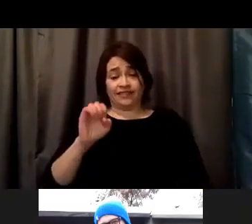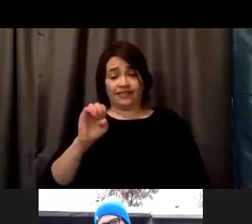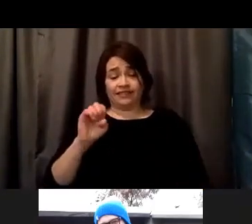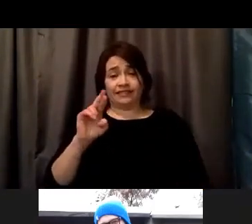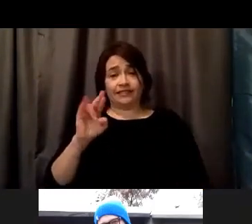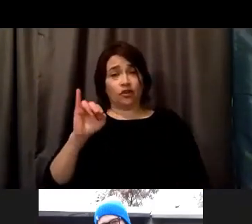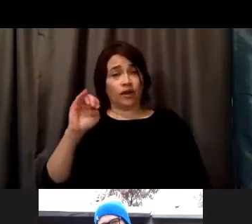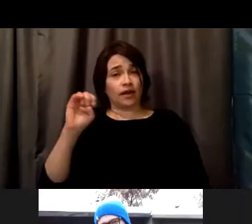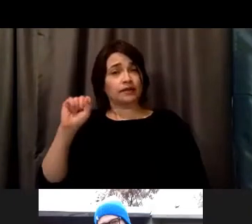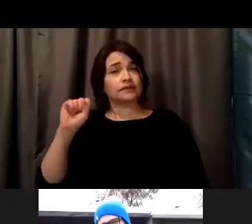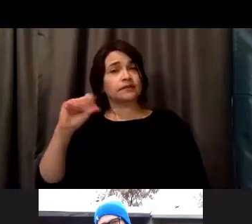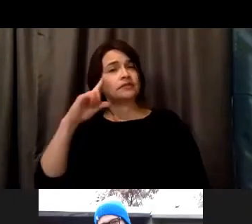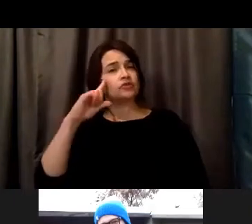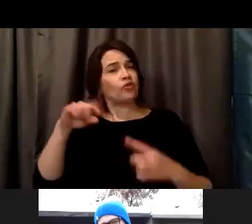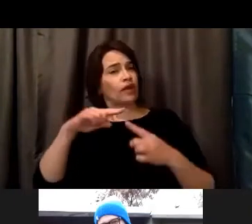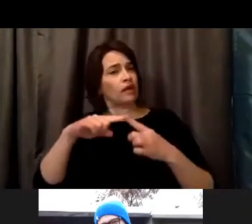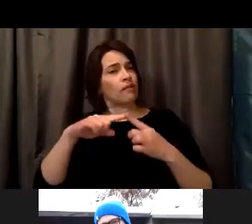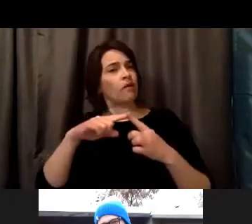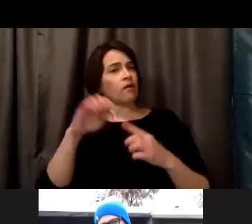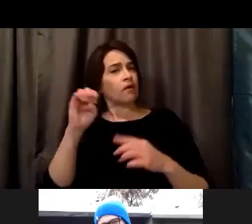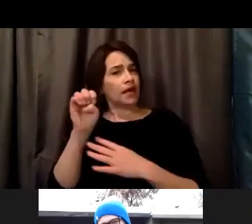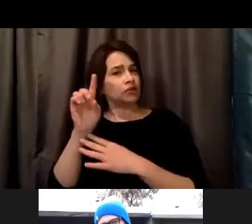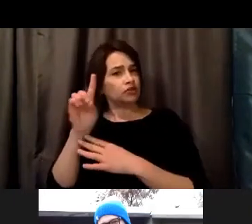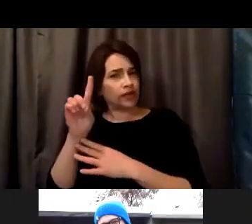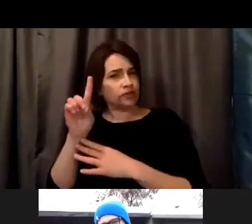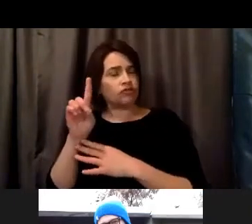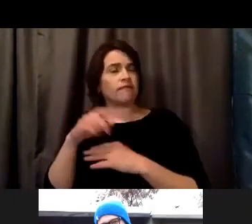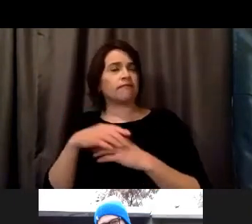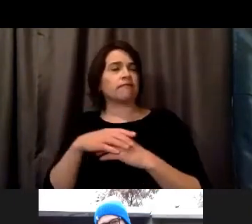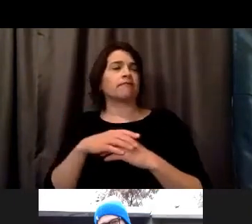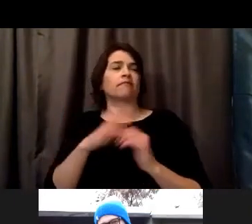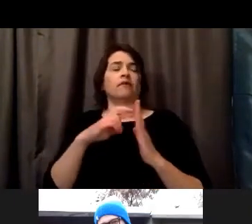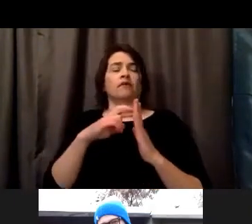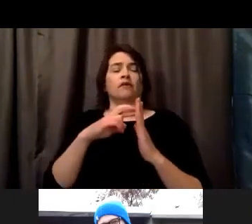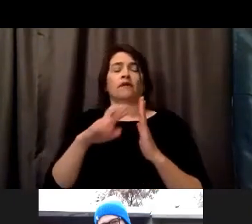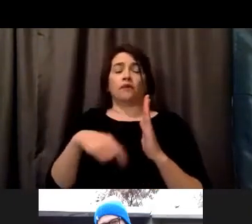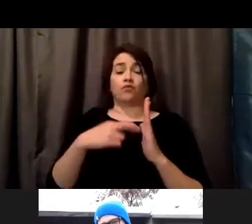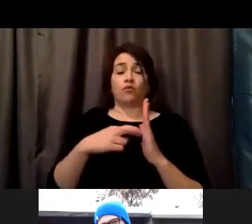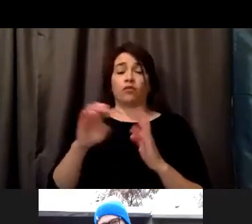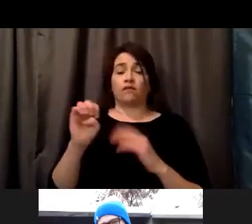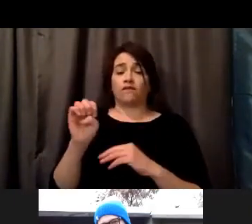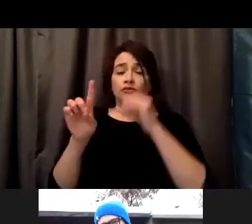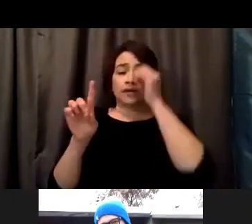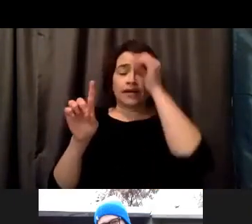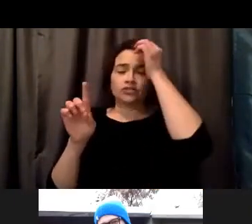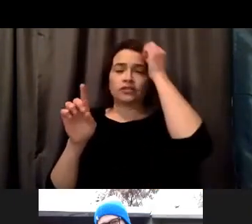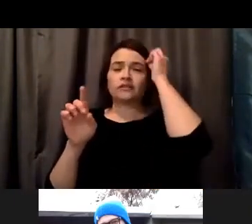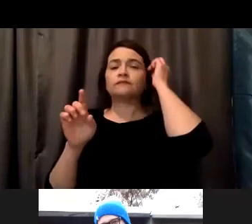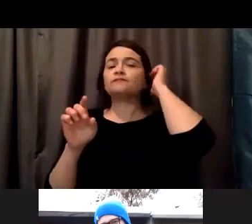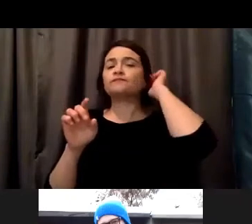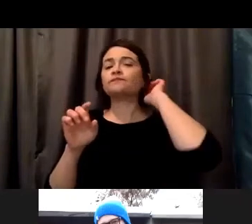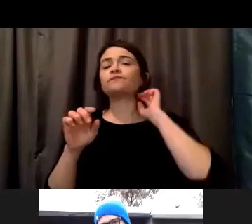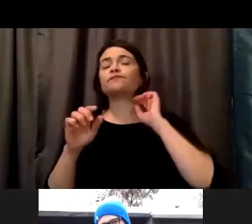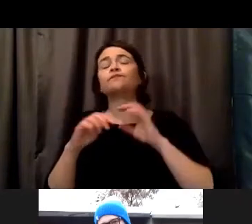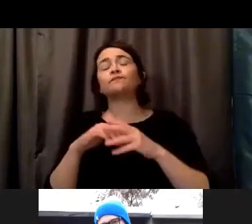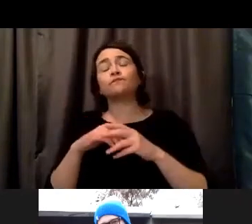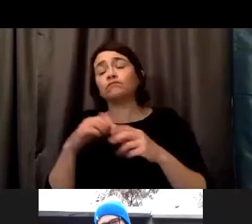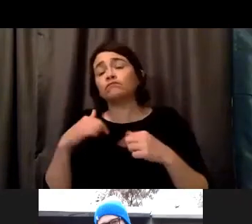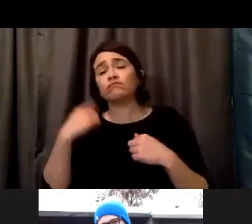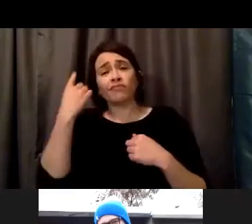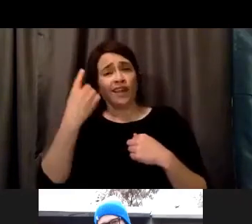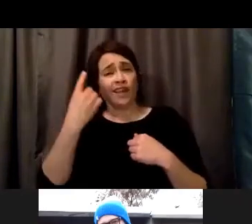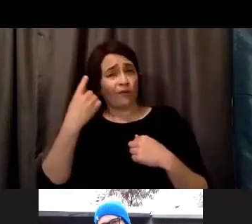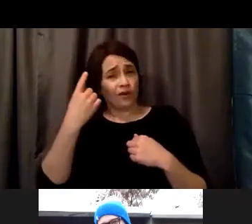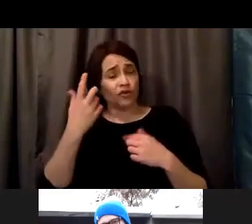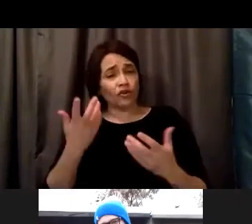education in thinking about some of these histories and legacies in school. And I wonder, do you have a sense that